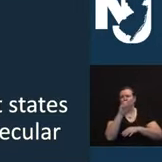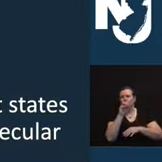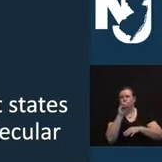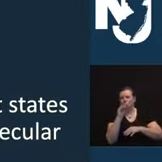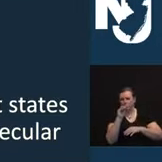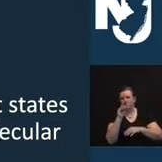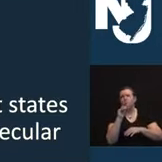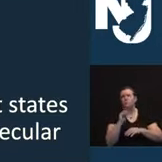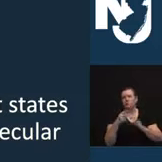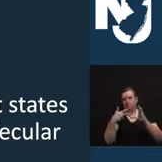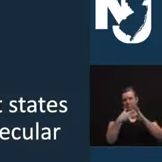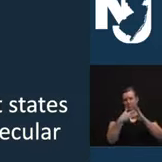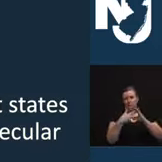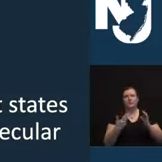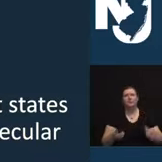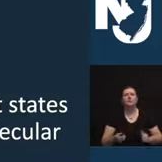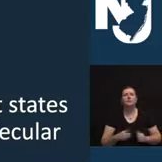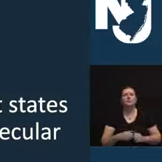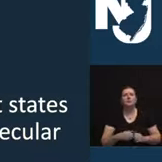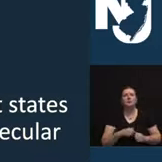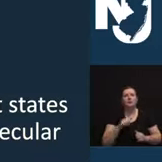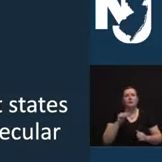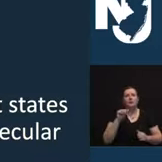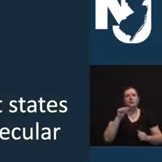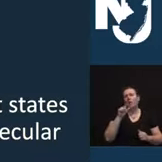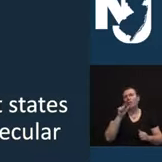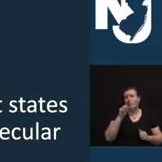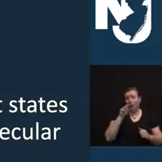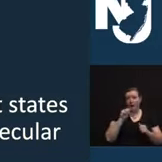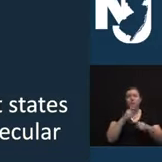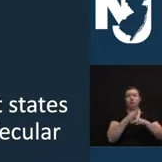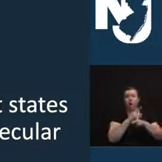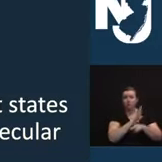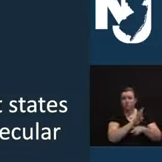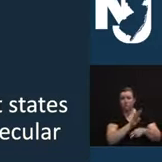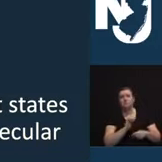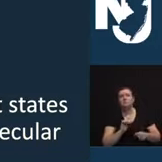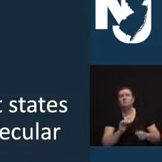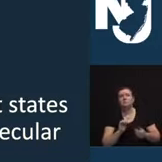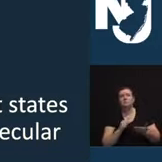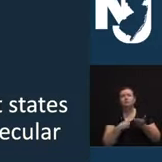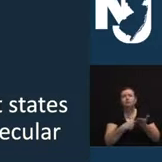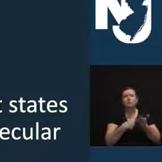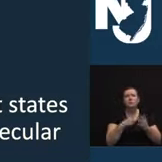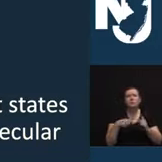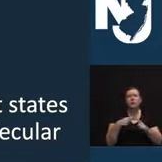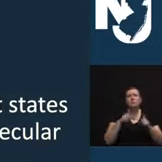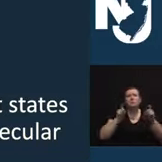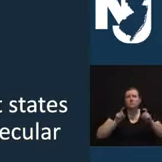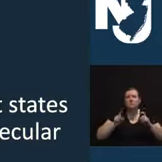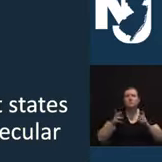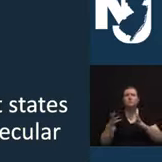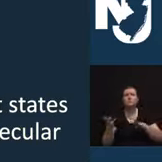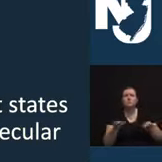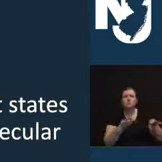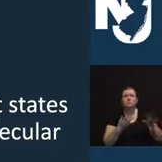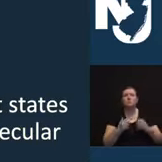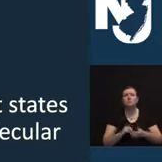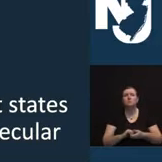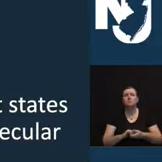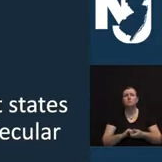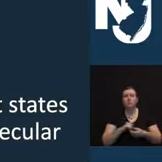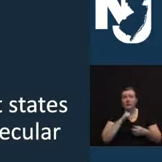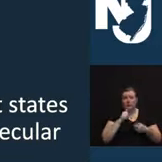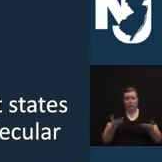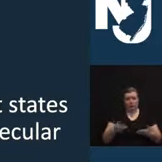I spoke with him yesterday about the test and its utility here, not just in New Jersey and around the country. And I will say this, Judy,